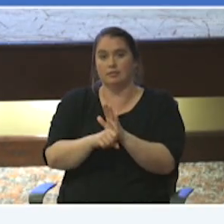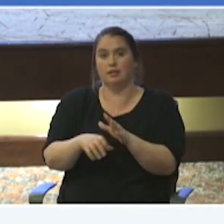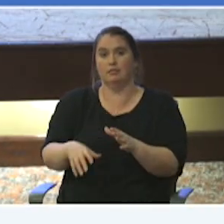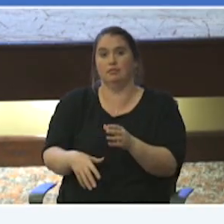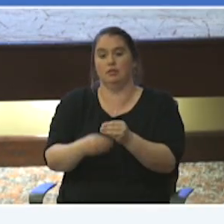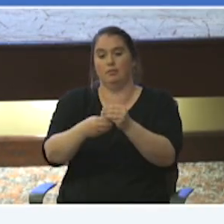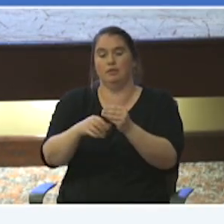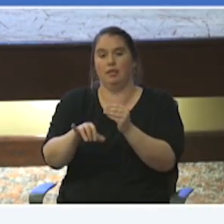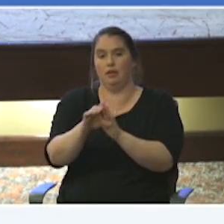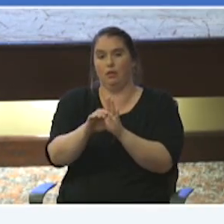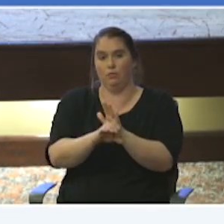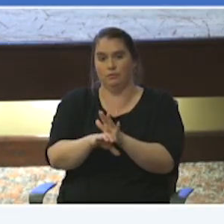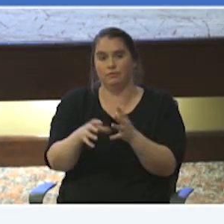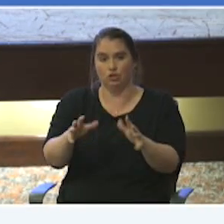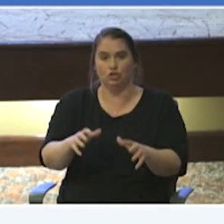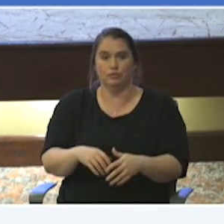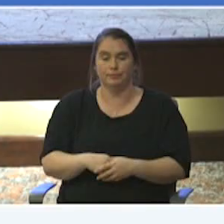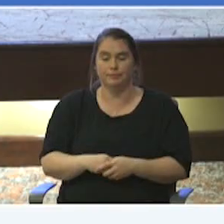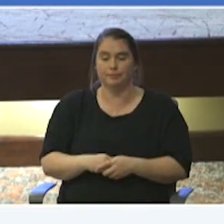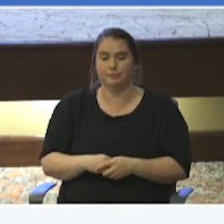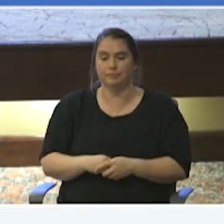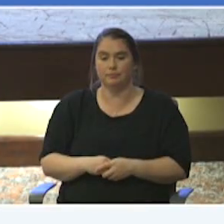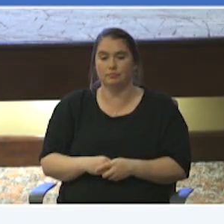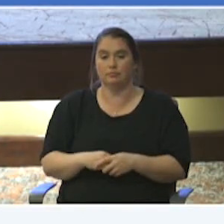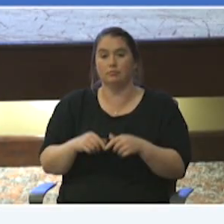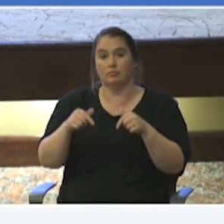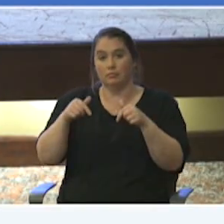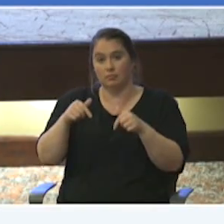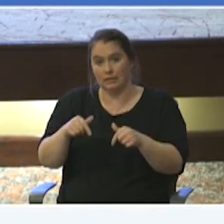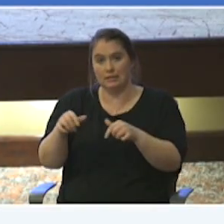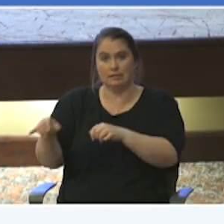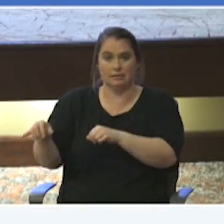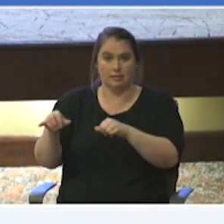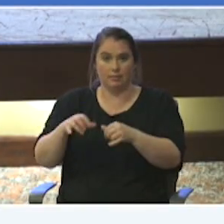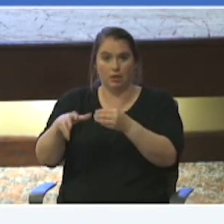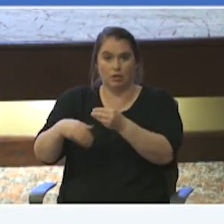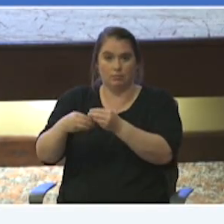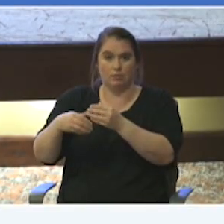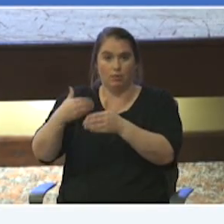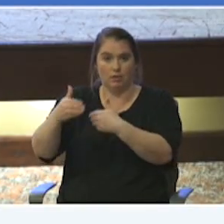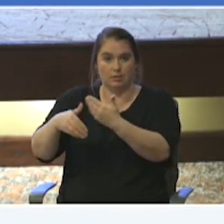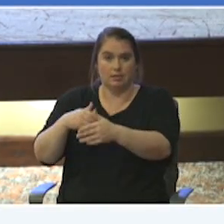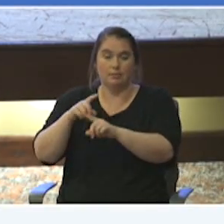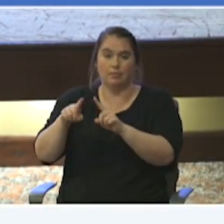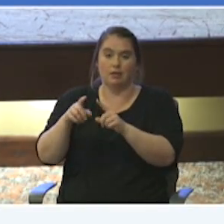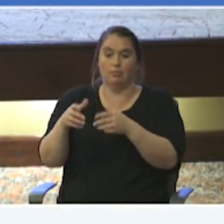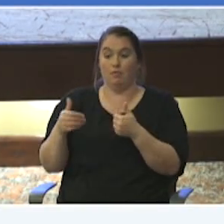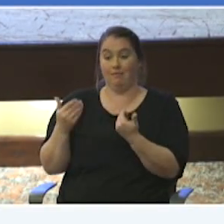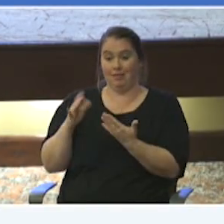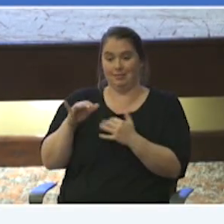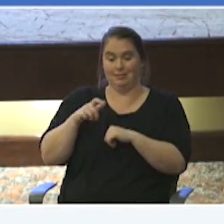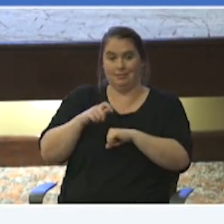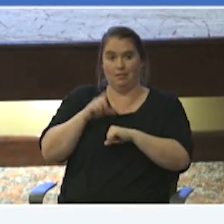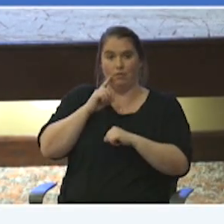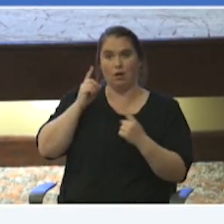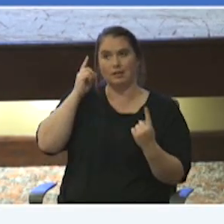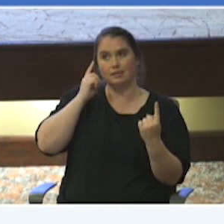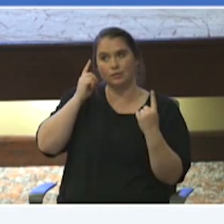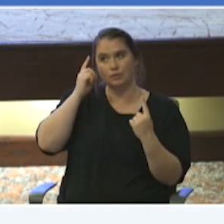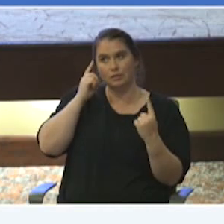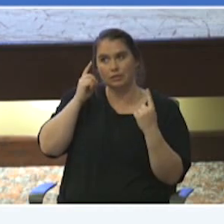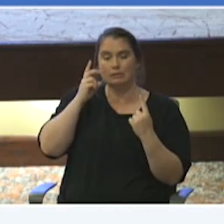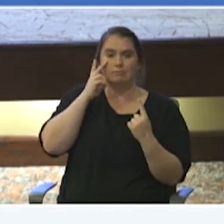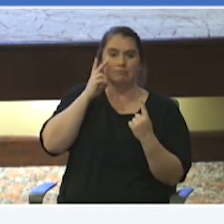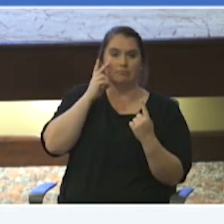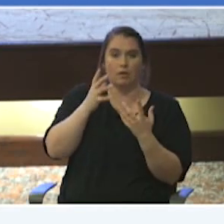codes. This does streamline the adoption process, but it still provides that time for, special consideration if there's some things